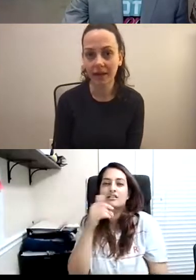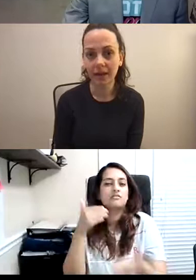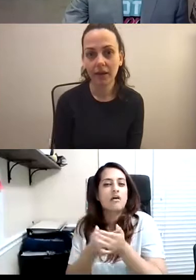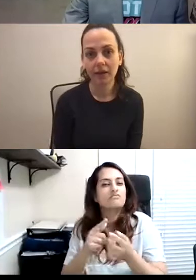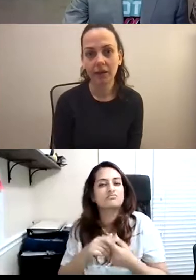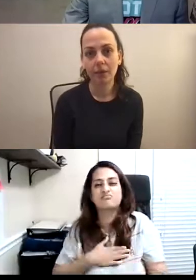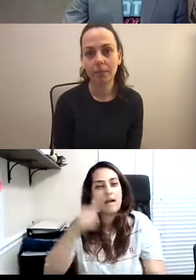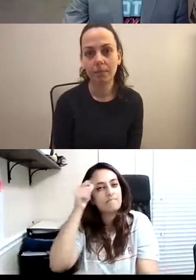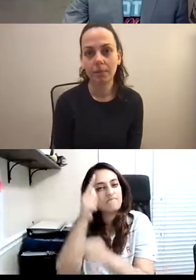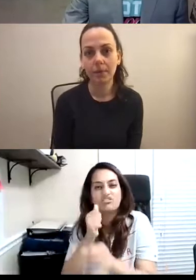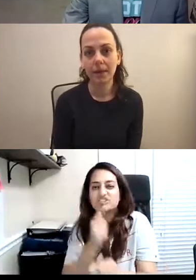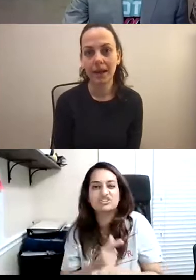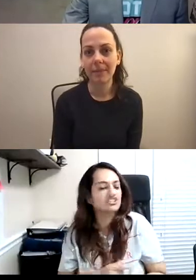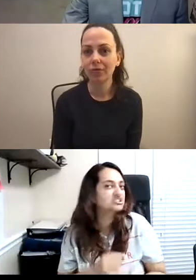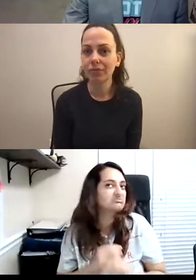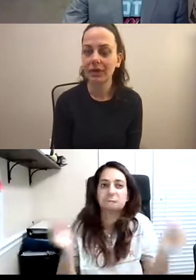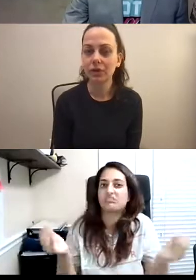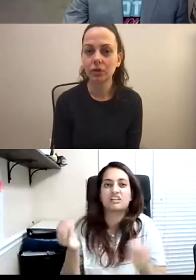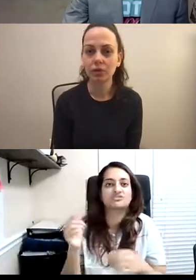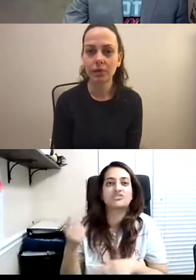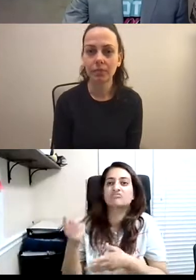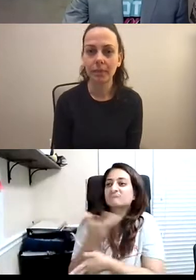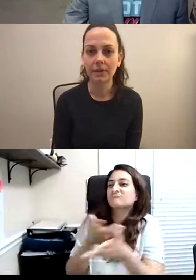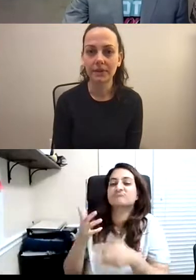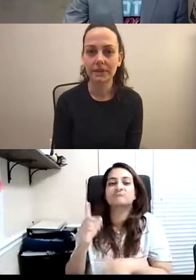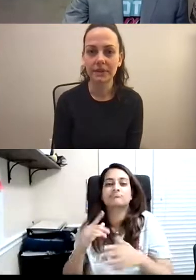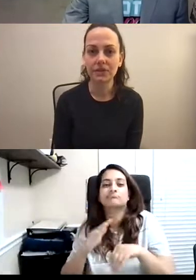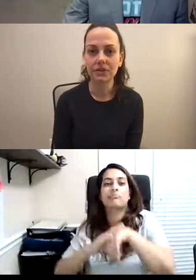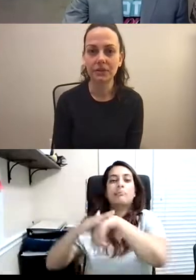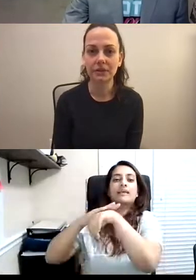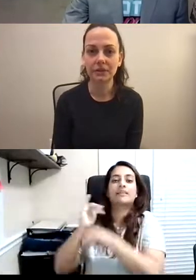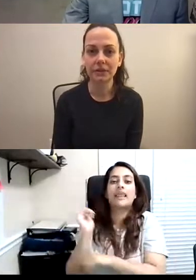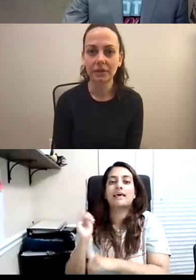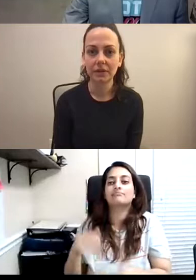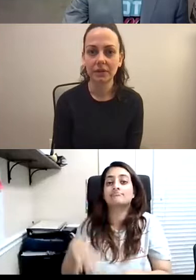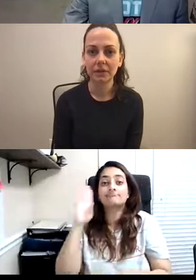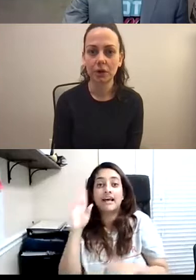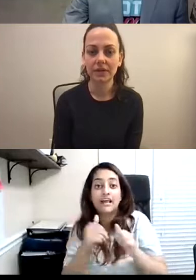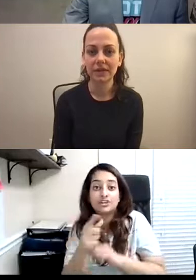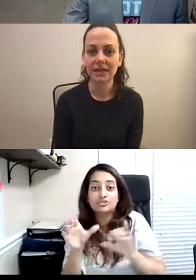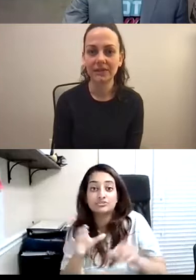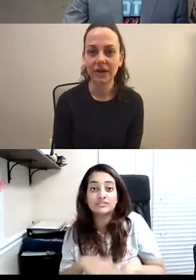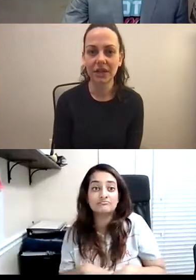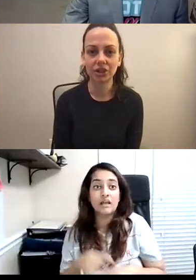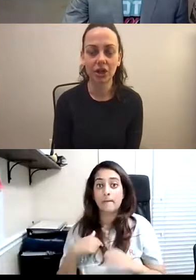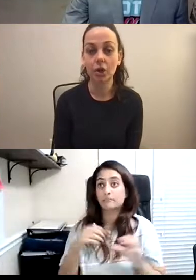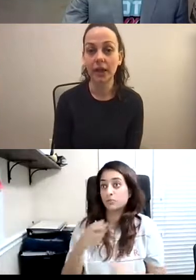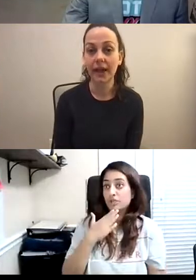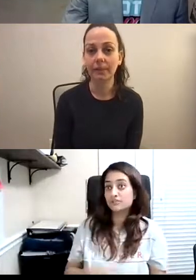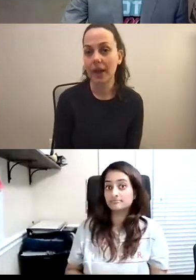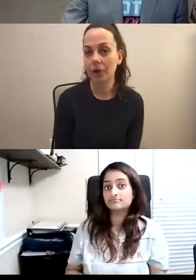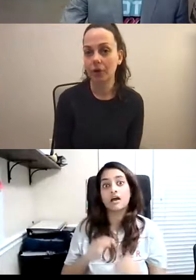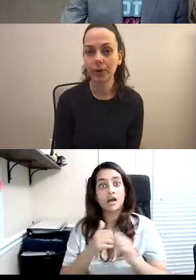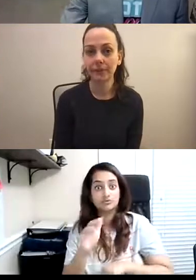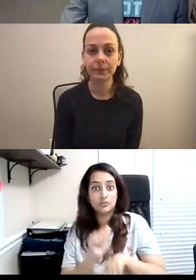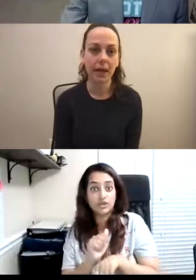that, but I'm not really close with my brothers and sisters. And, everything is very touch and go. Like,